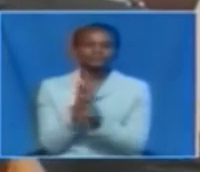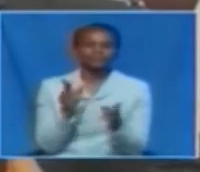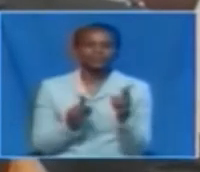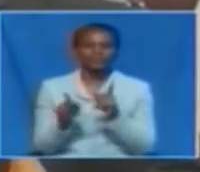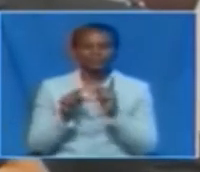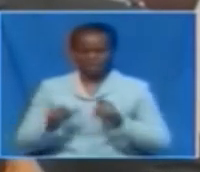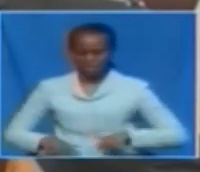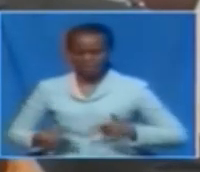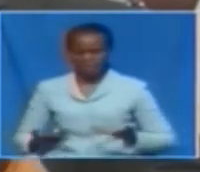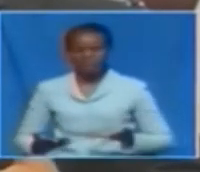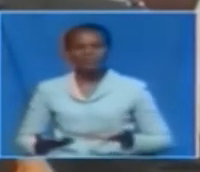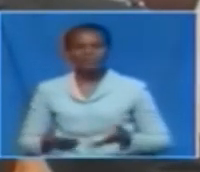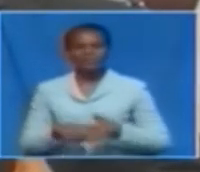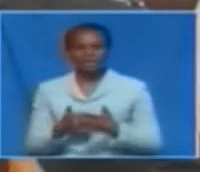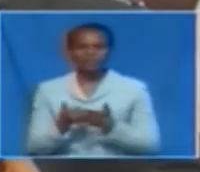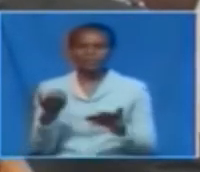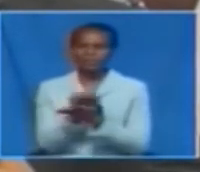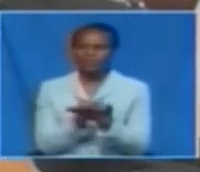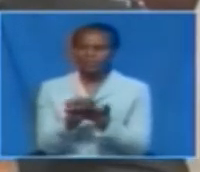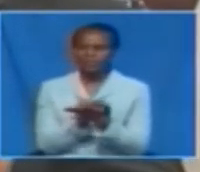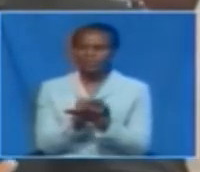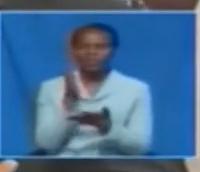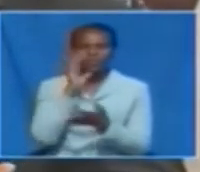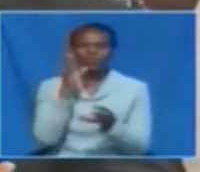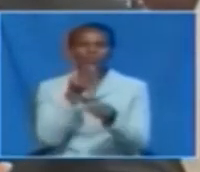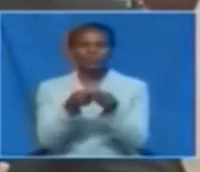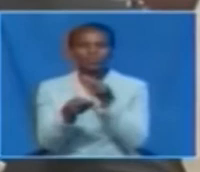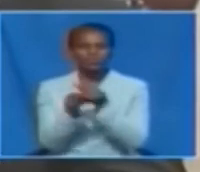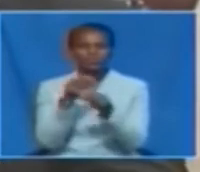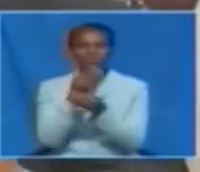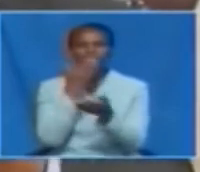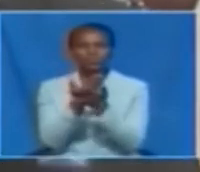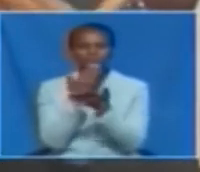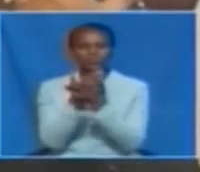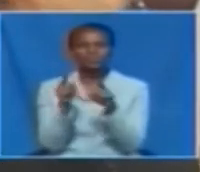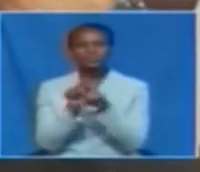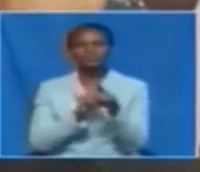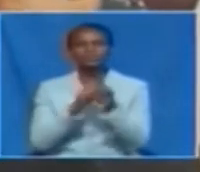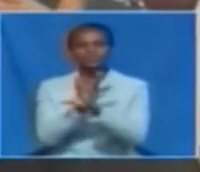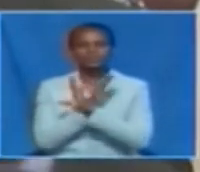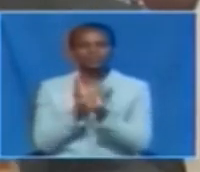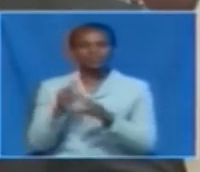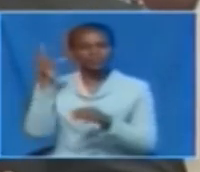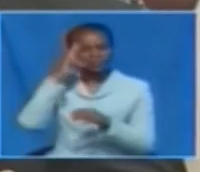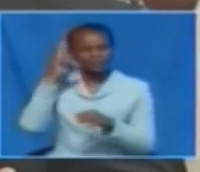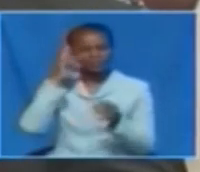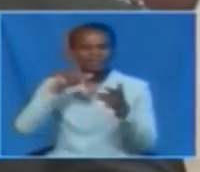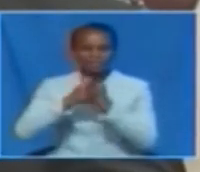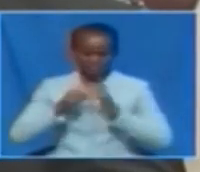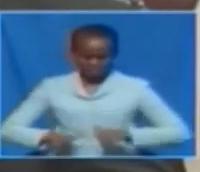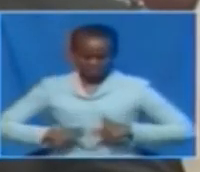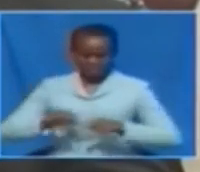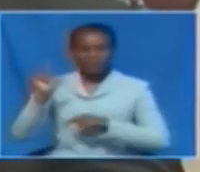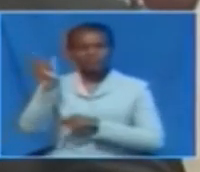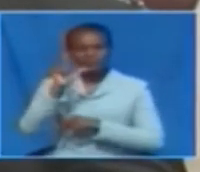people's welfare in terms of the economy, will be contributed to the table. And Zambians will recall how they lived under MMD in